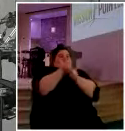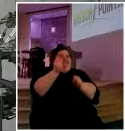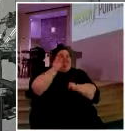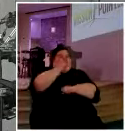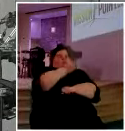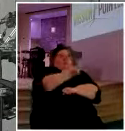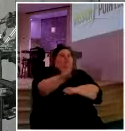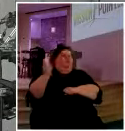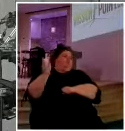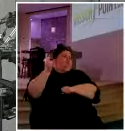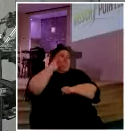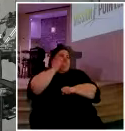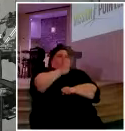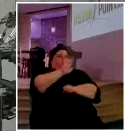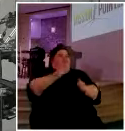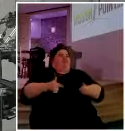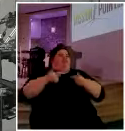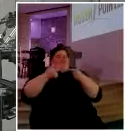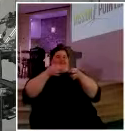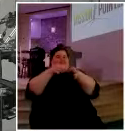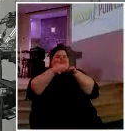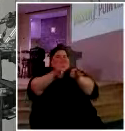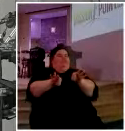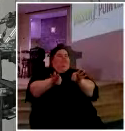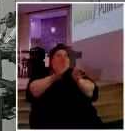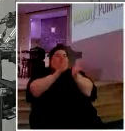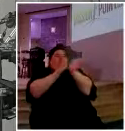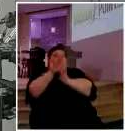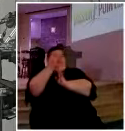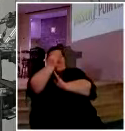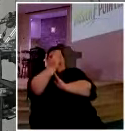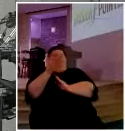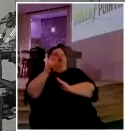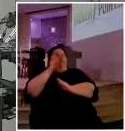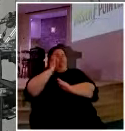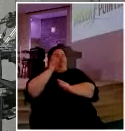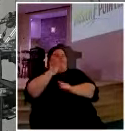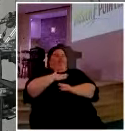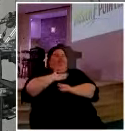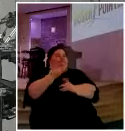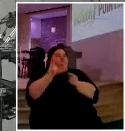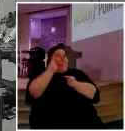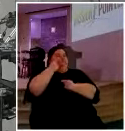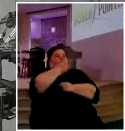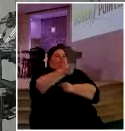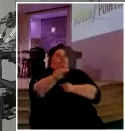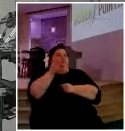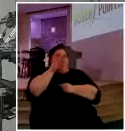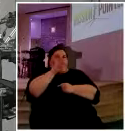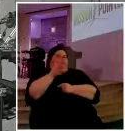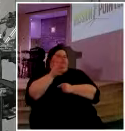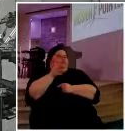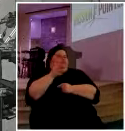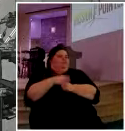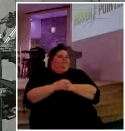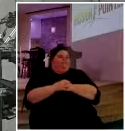it simple. He said, I'll do it for you. I'll do it for